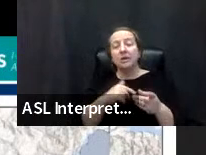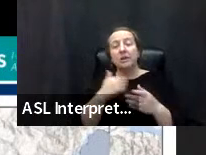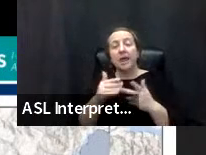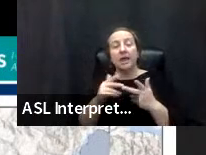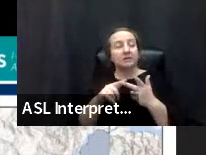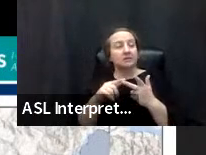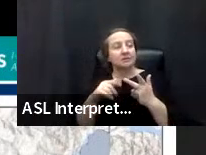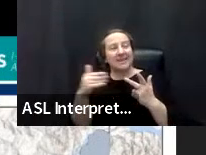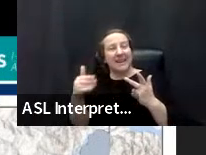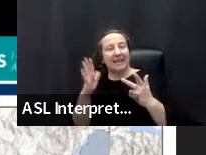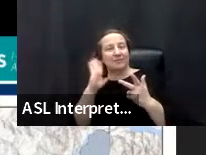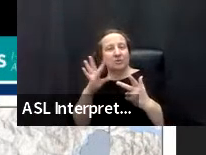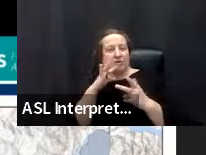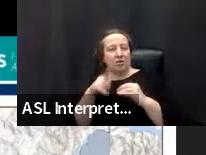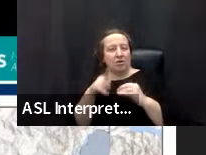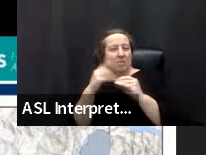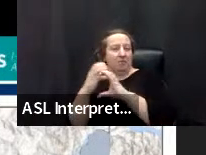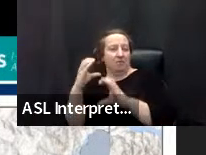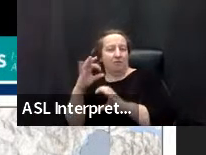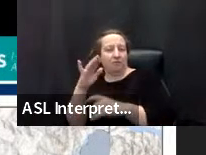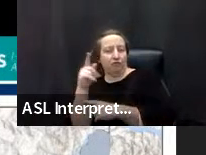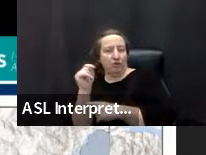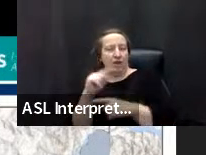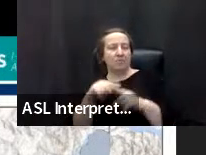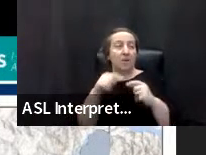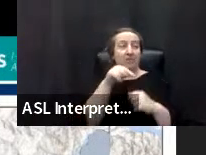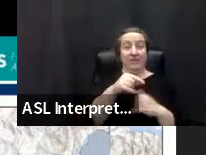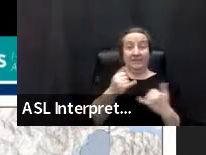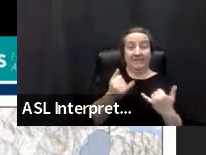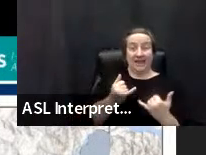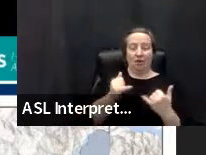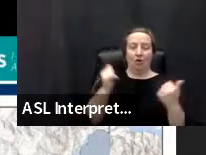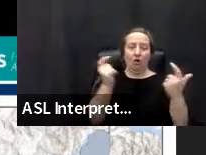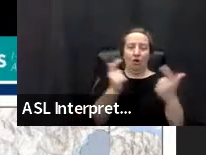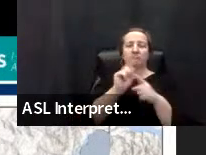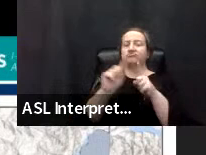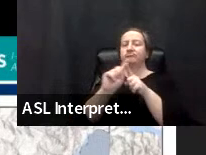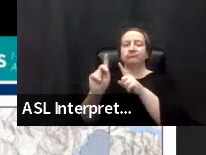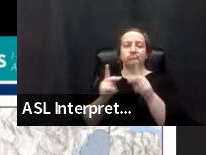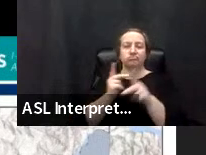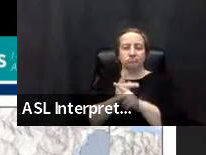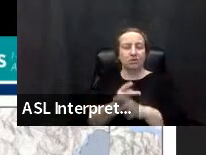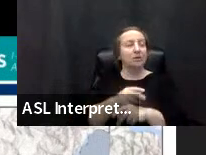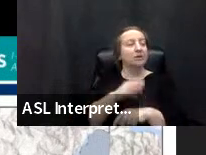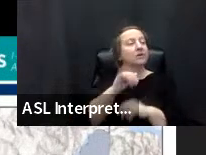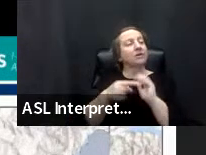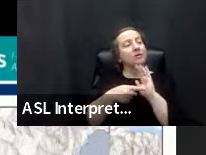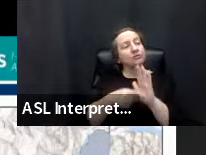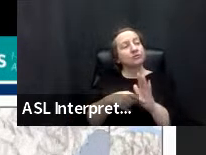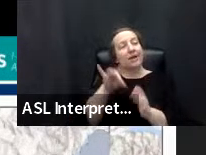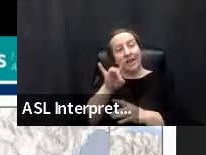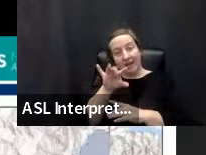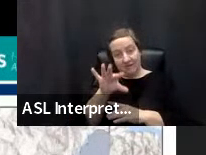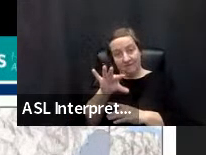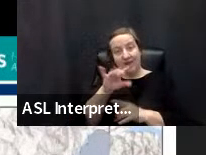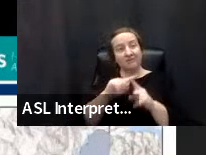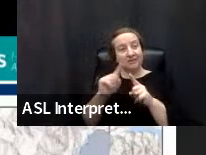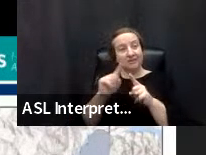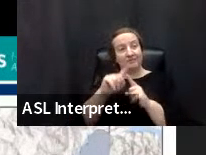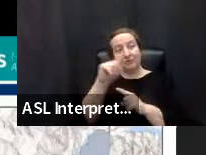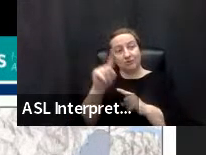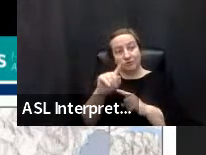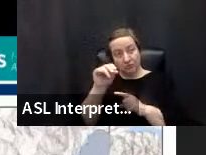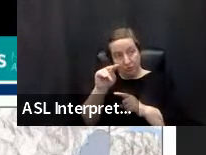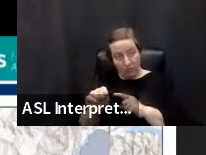freight information, but this one is all users. So I wanted to kind of summarize this for you. So this shows kind of those same 85 zones where we've kind of